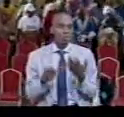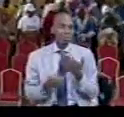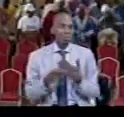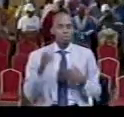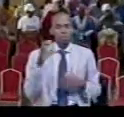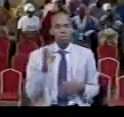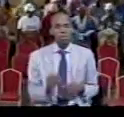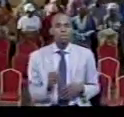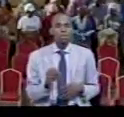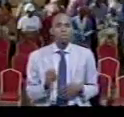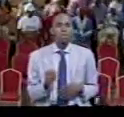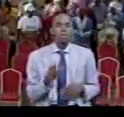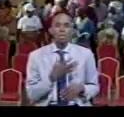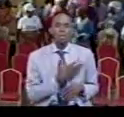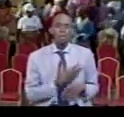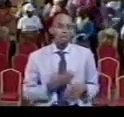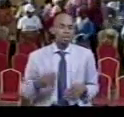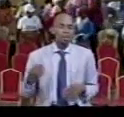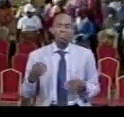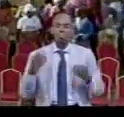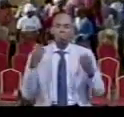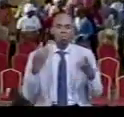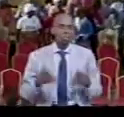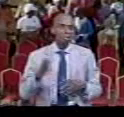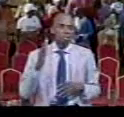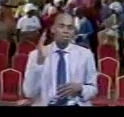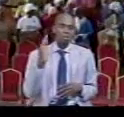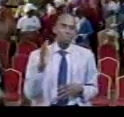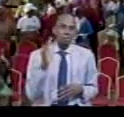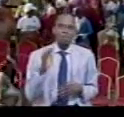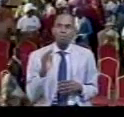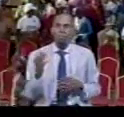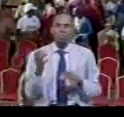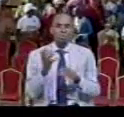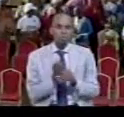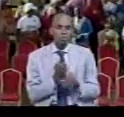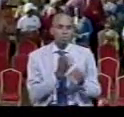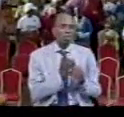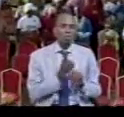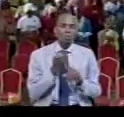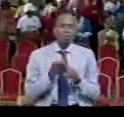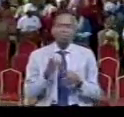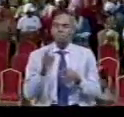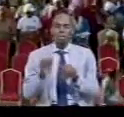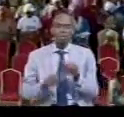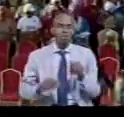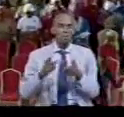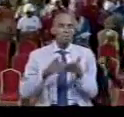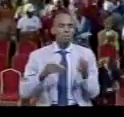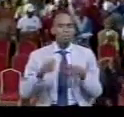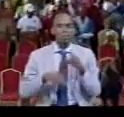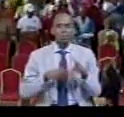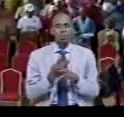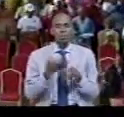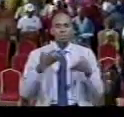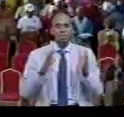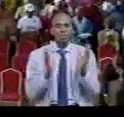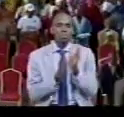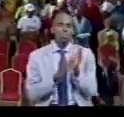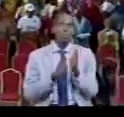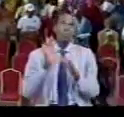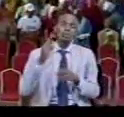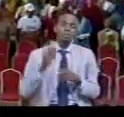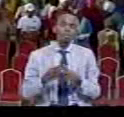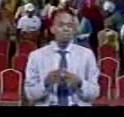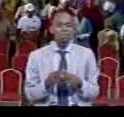of testimonies came in from all over the world. Let's praise the name of the Lord.